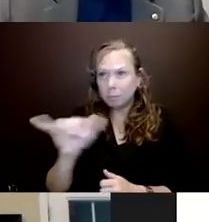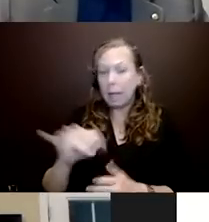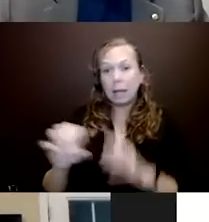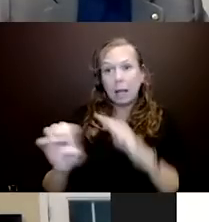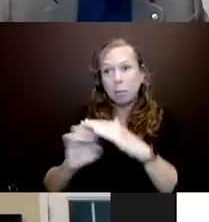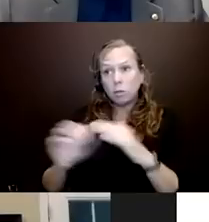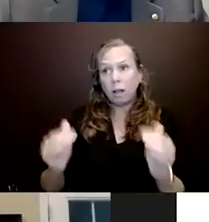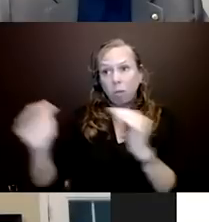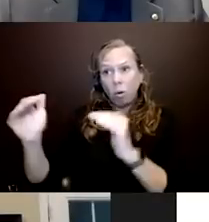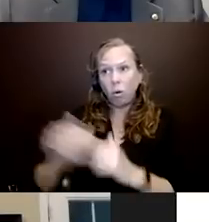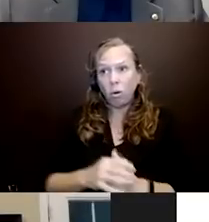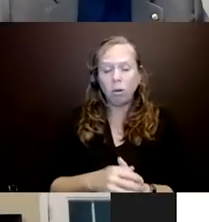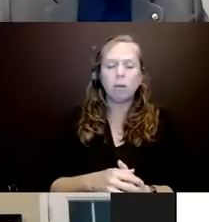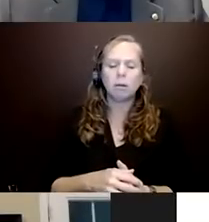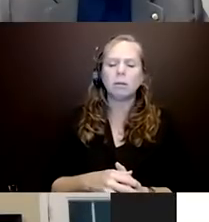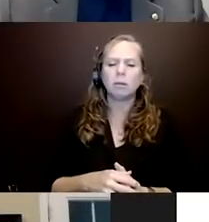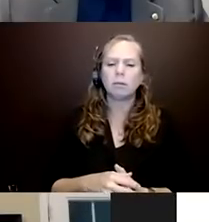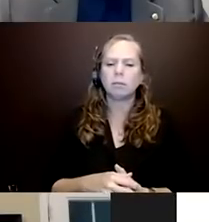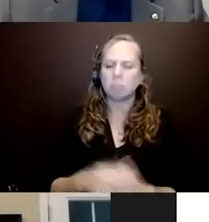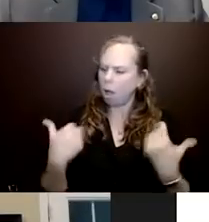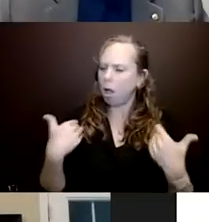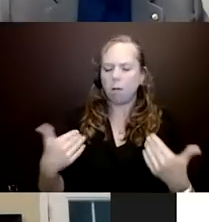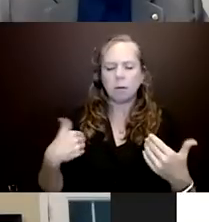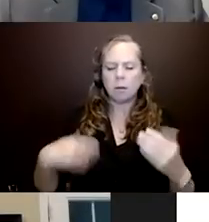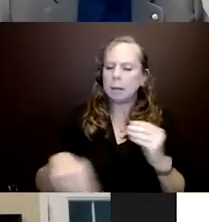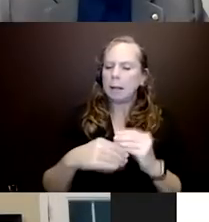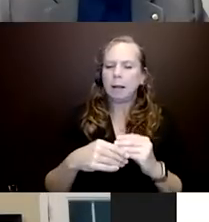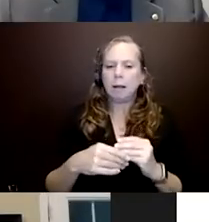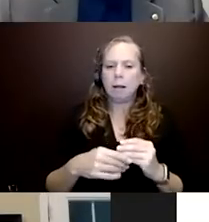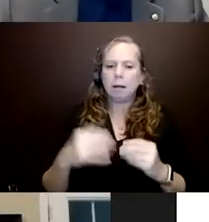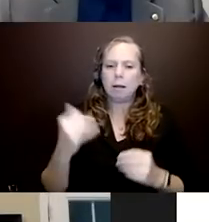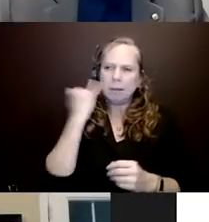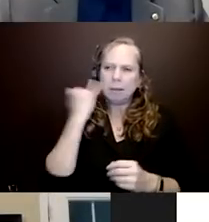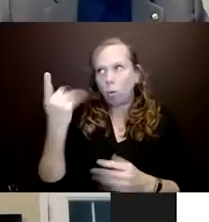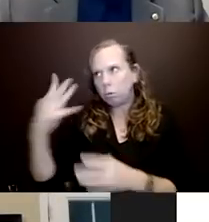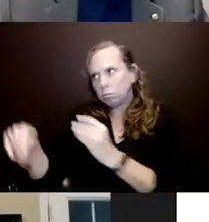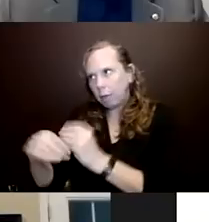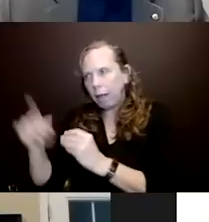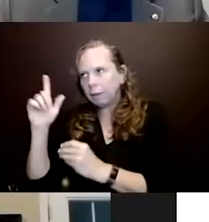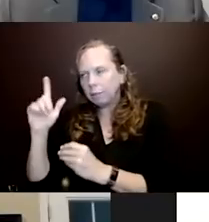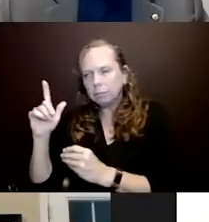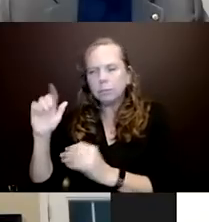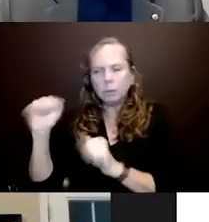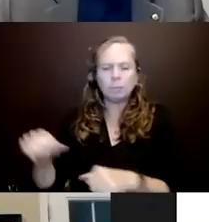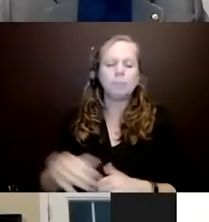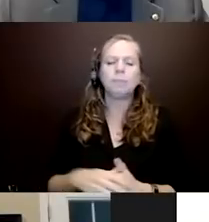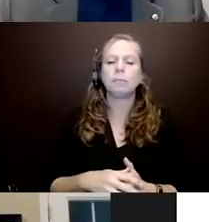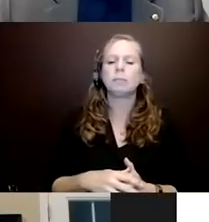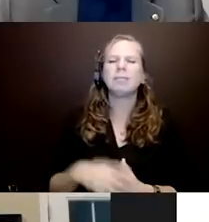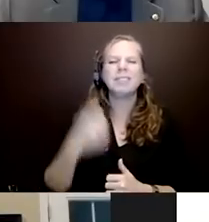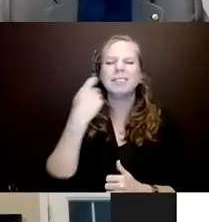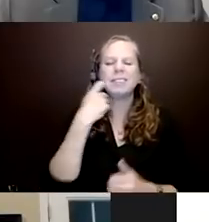So I'll jump in on that one. And then if Carla wants to enhance that from the elementary perspective, we, as I mentioned early in